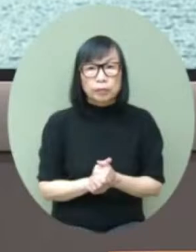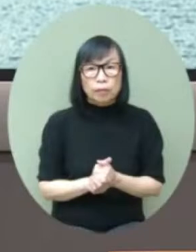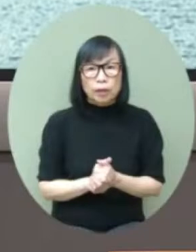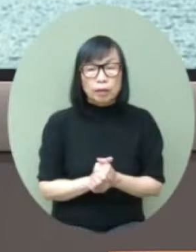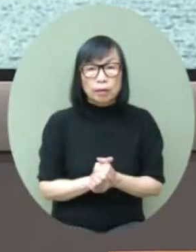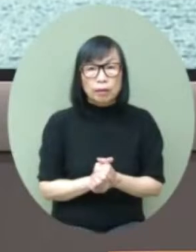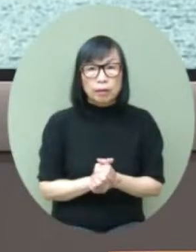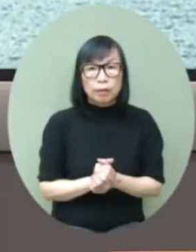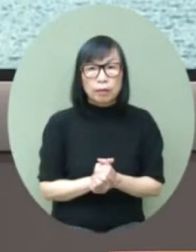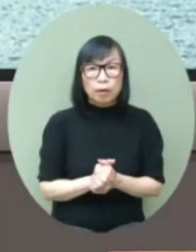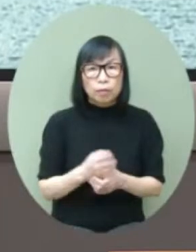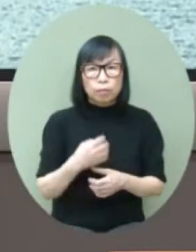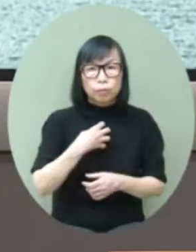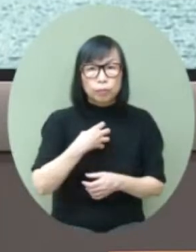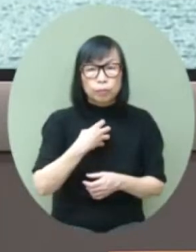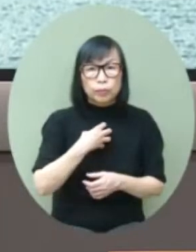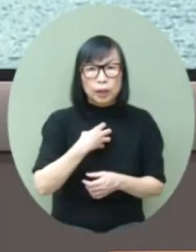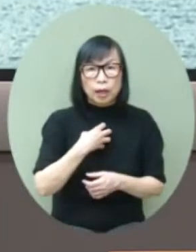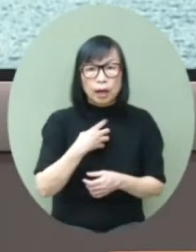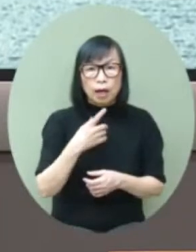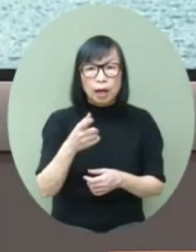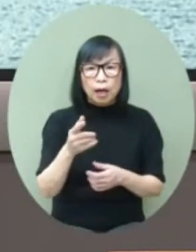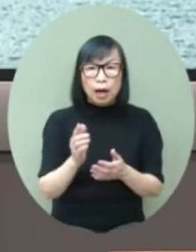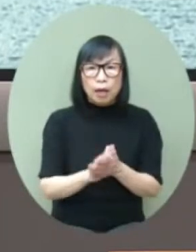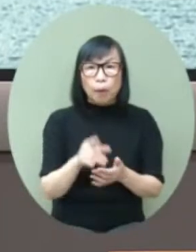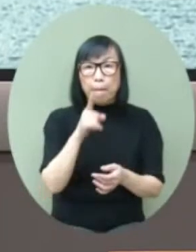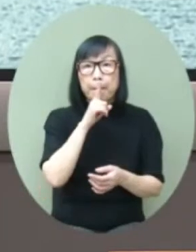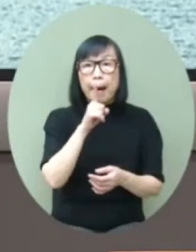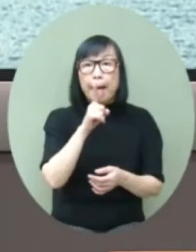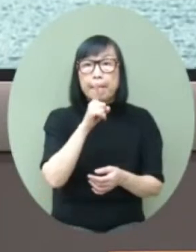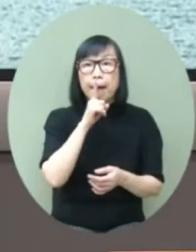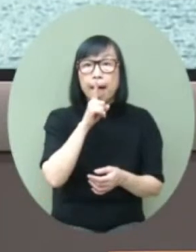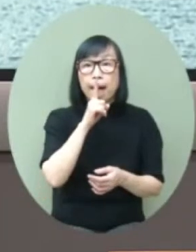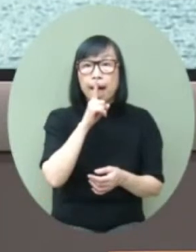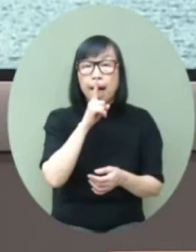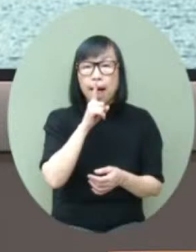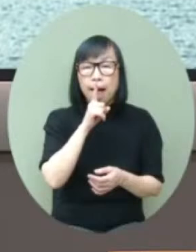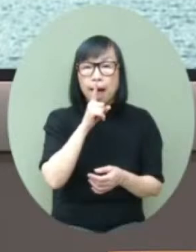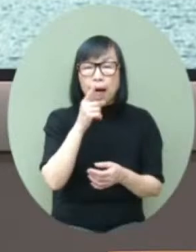Street. We believe that she is